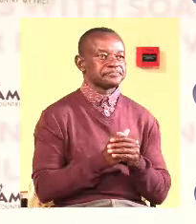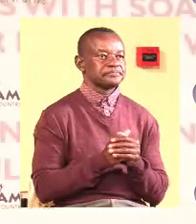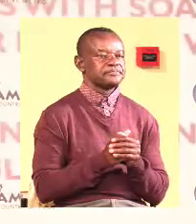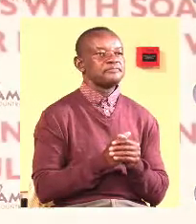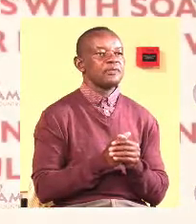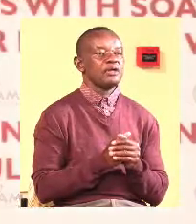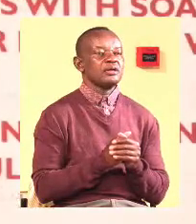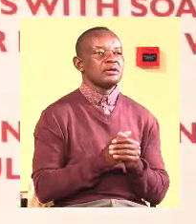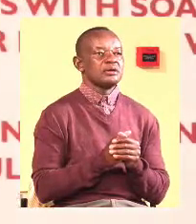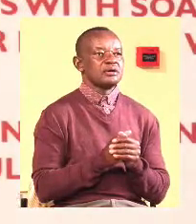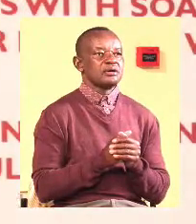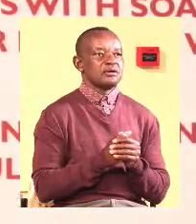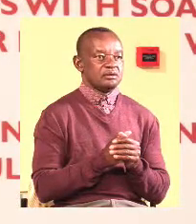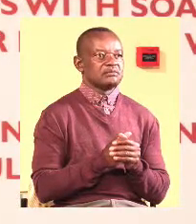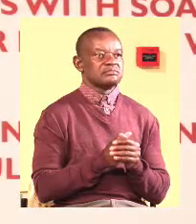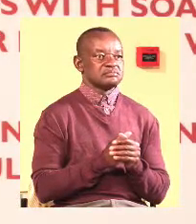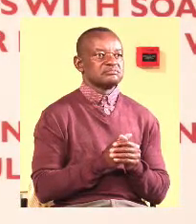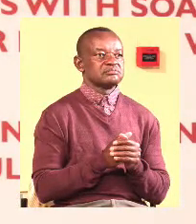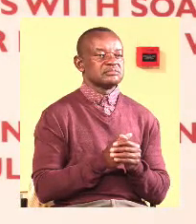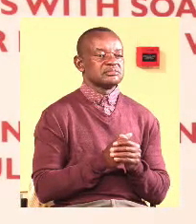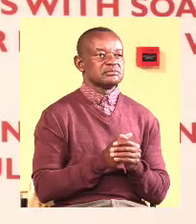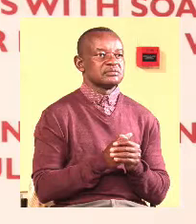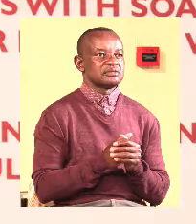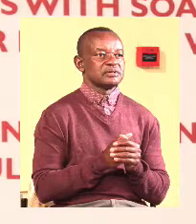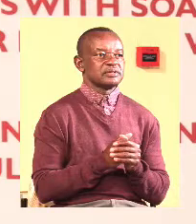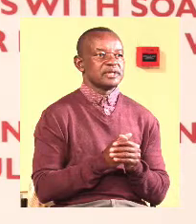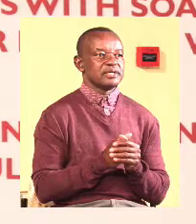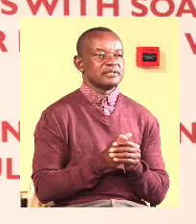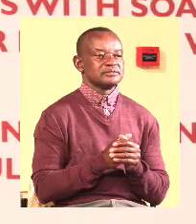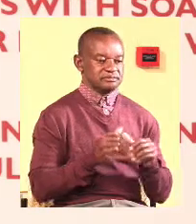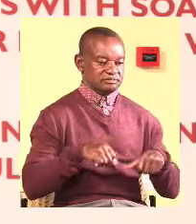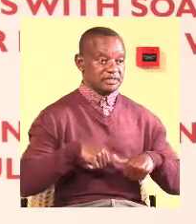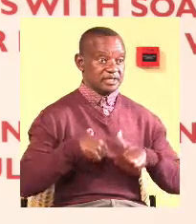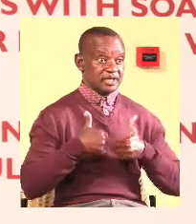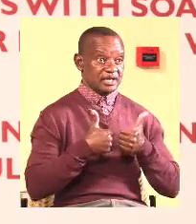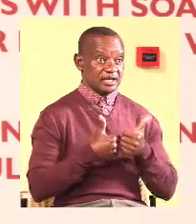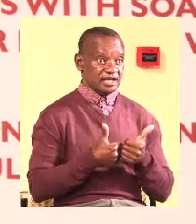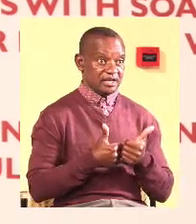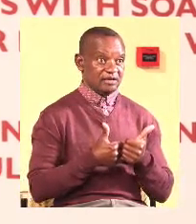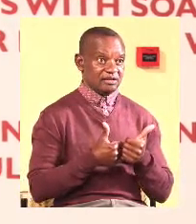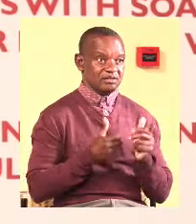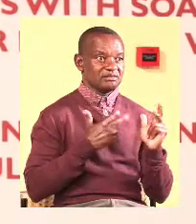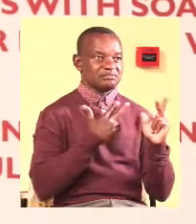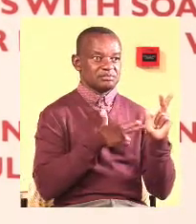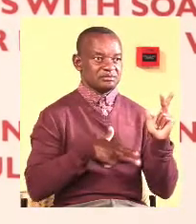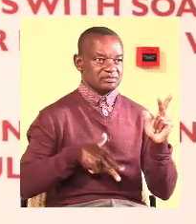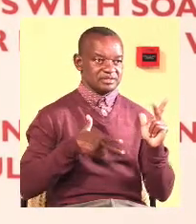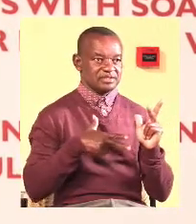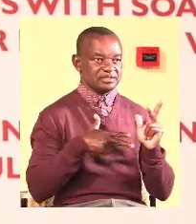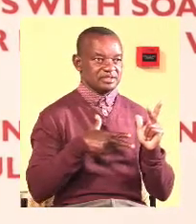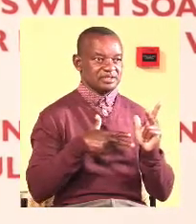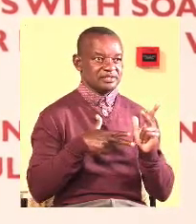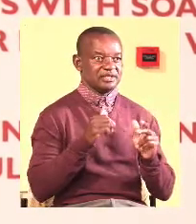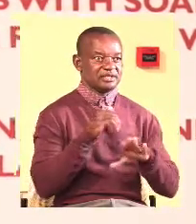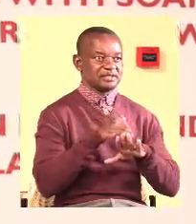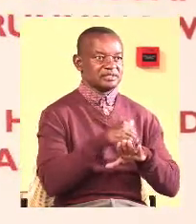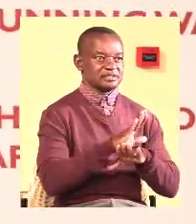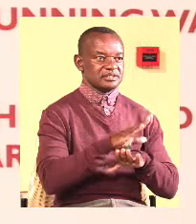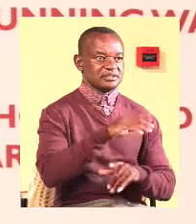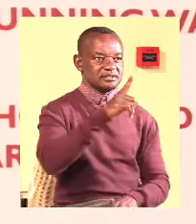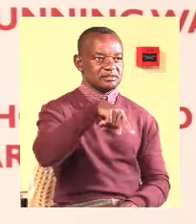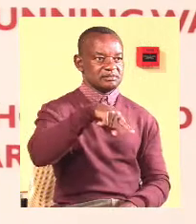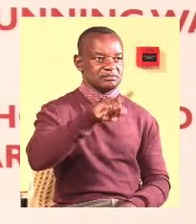workers, disseminate the right, correct information? I want to mention that the ministry also